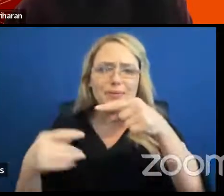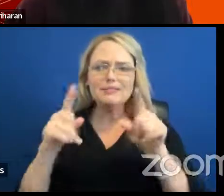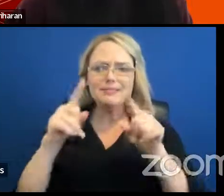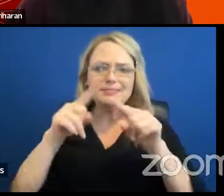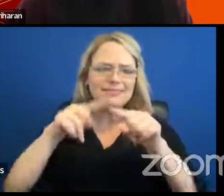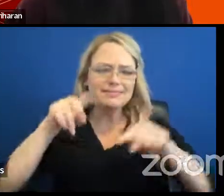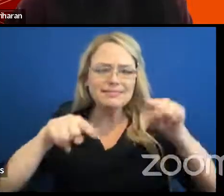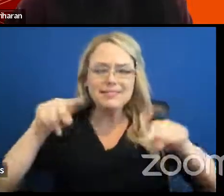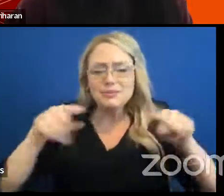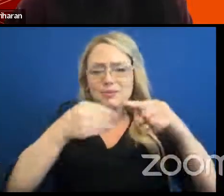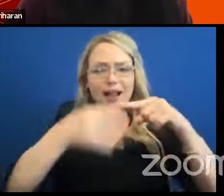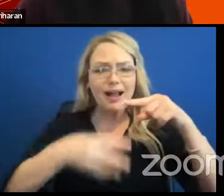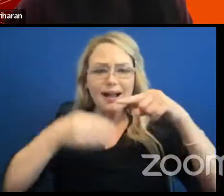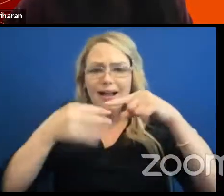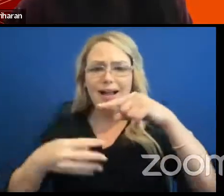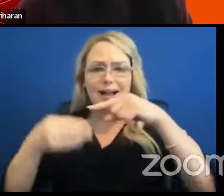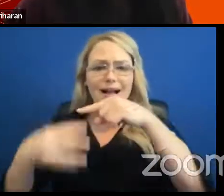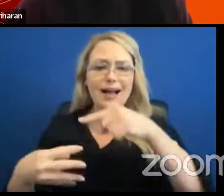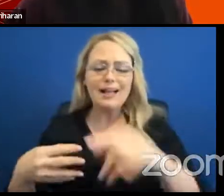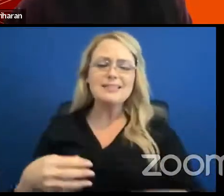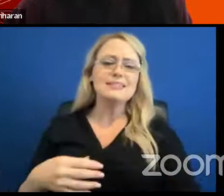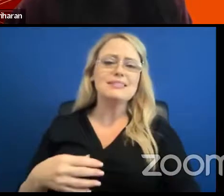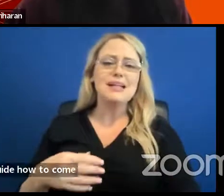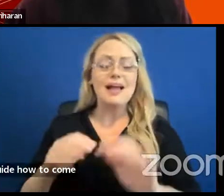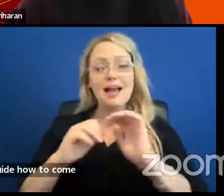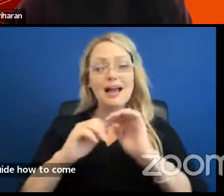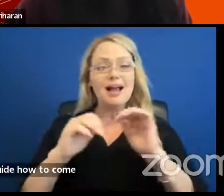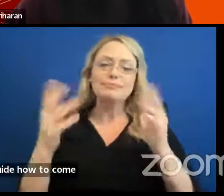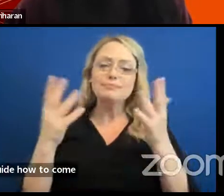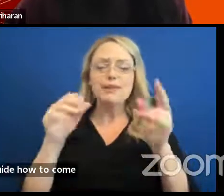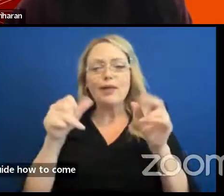guide, how to come correct, which is just a